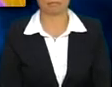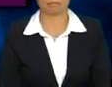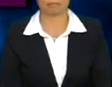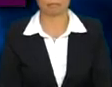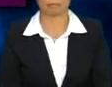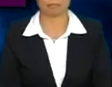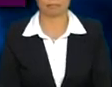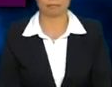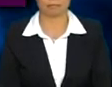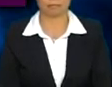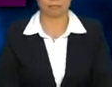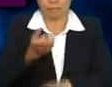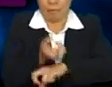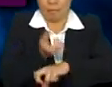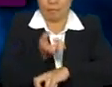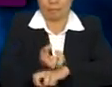A pebble.